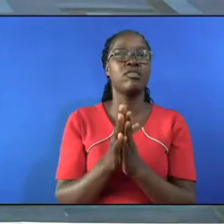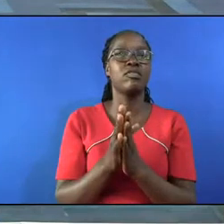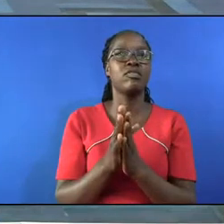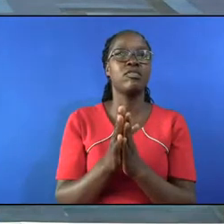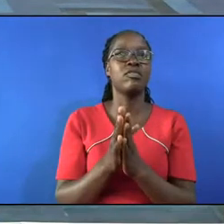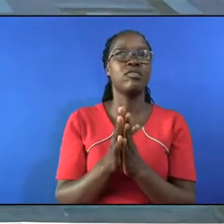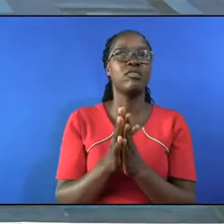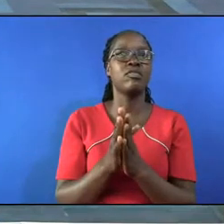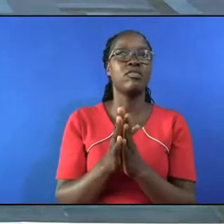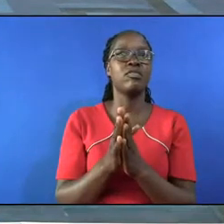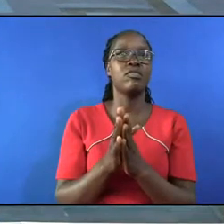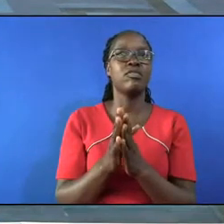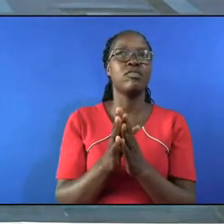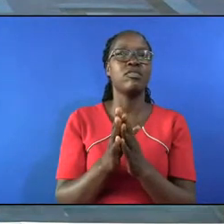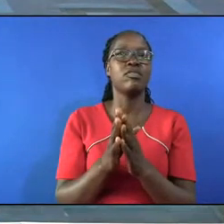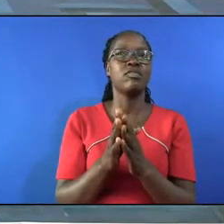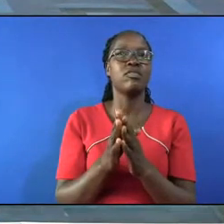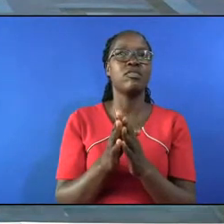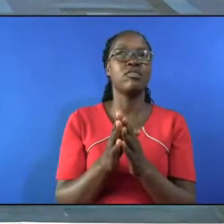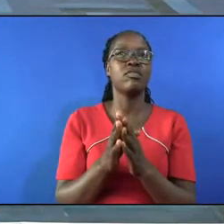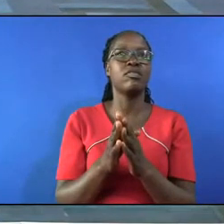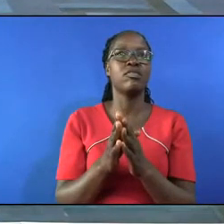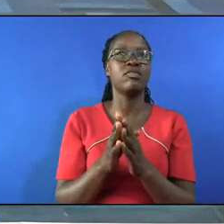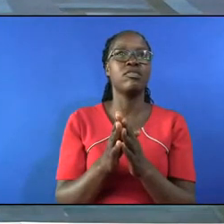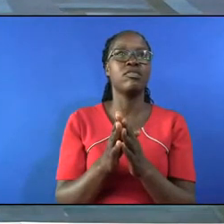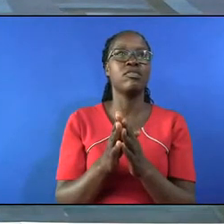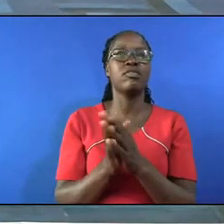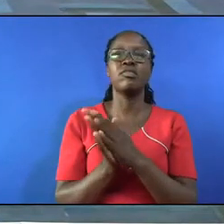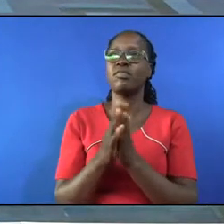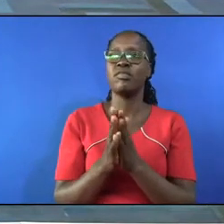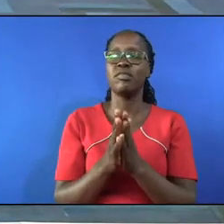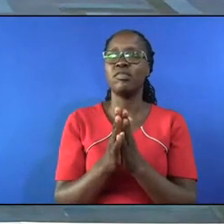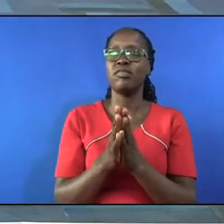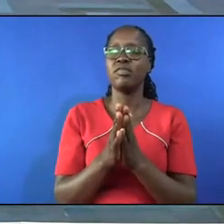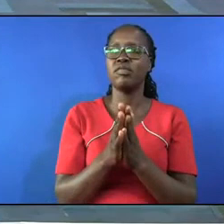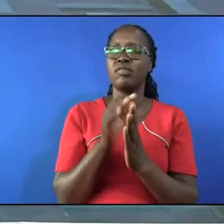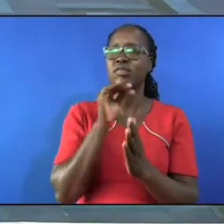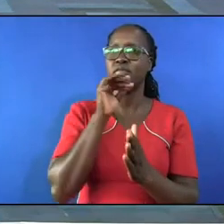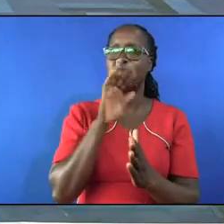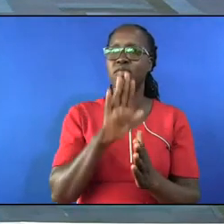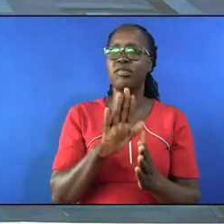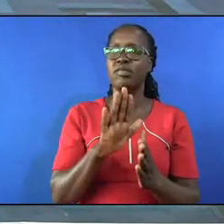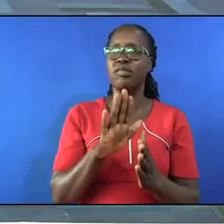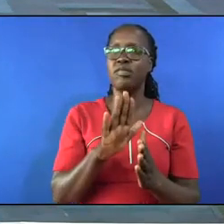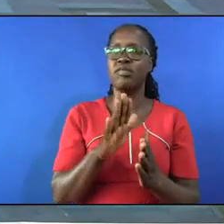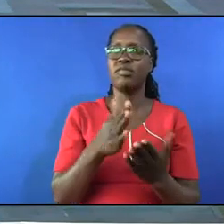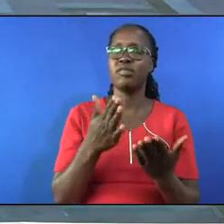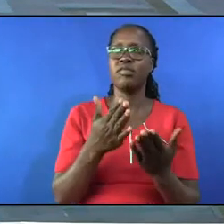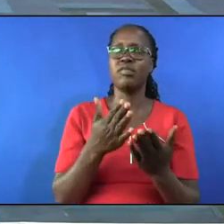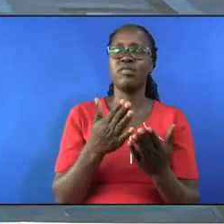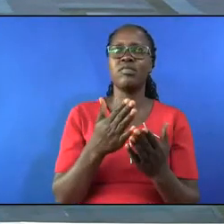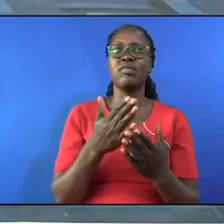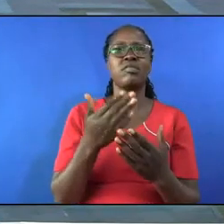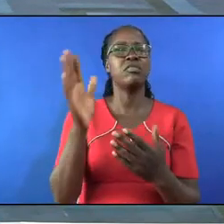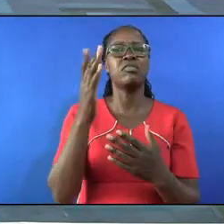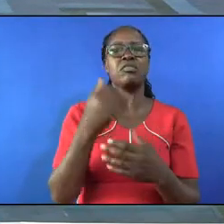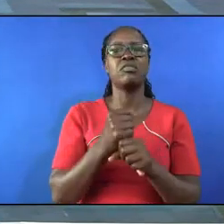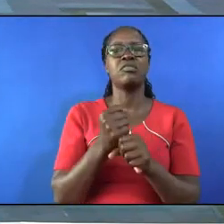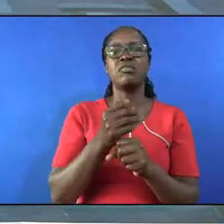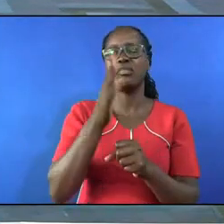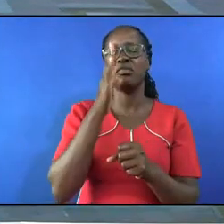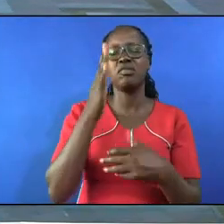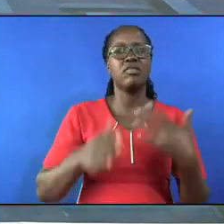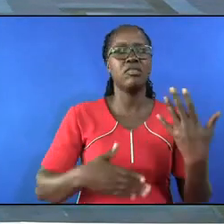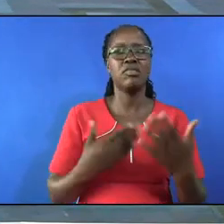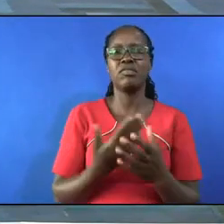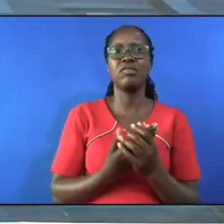Prophets majorly. You'll see the story of Eli's sons and how they displeased the Lord. And it